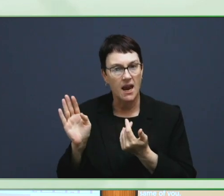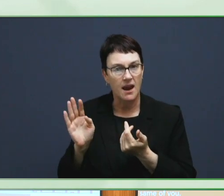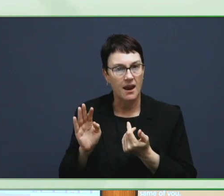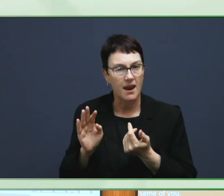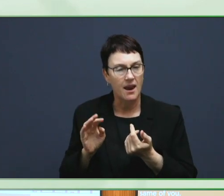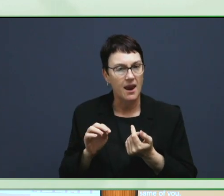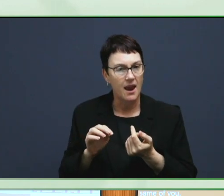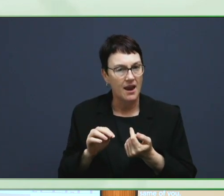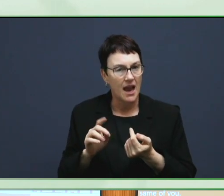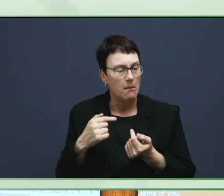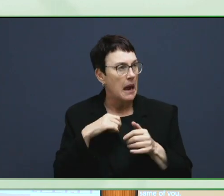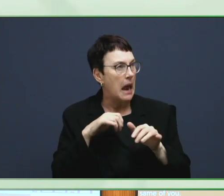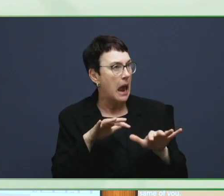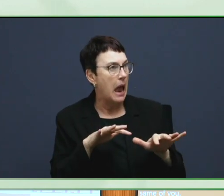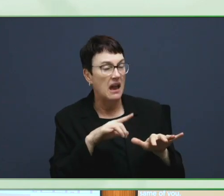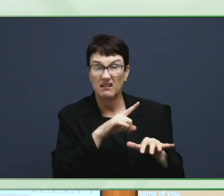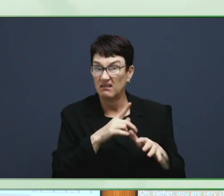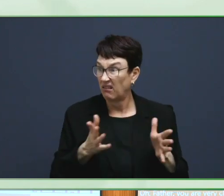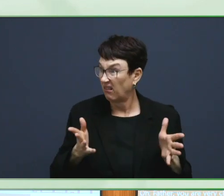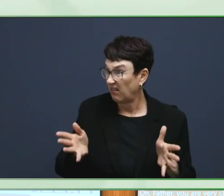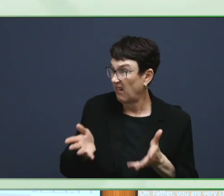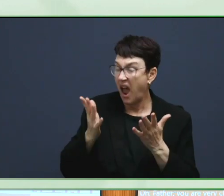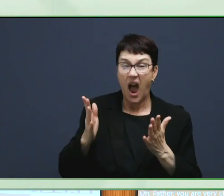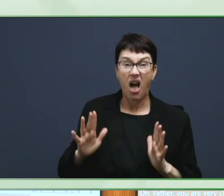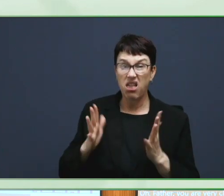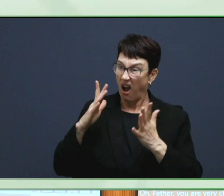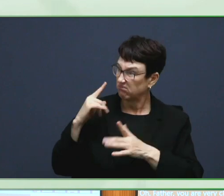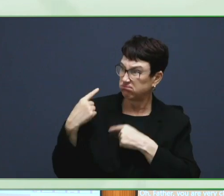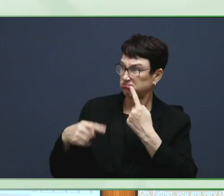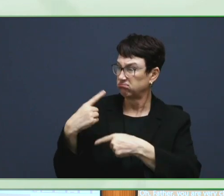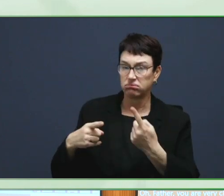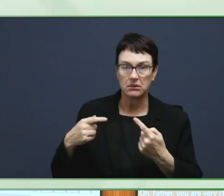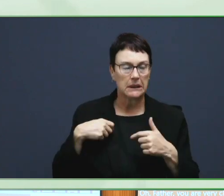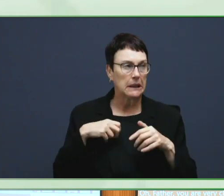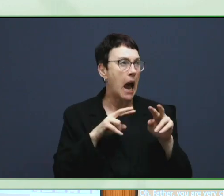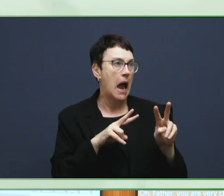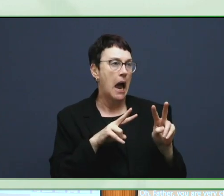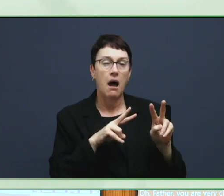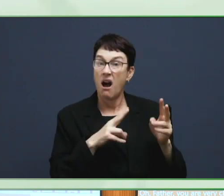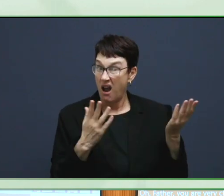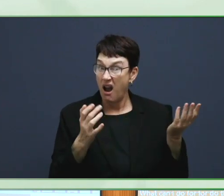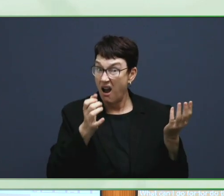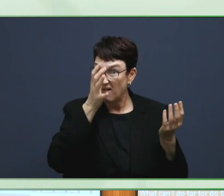And what can I do for do that? what do you like? What do you